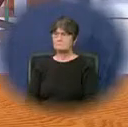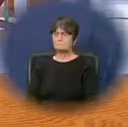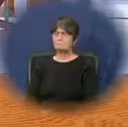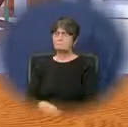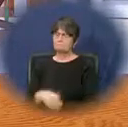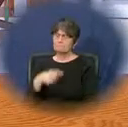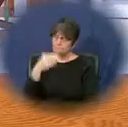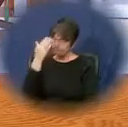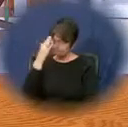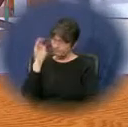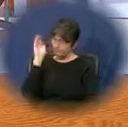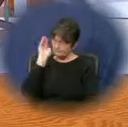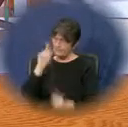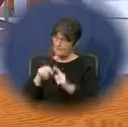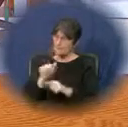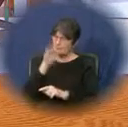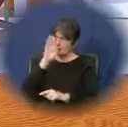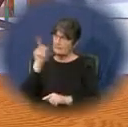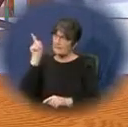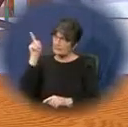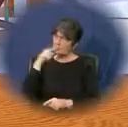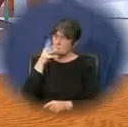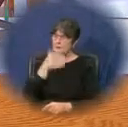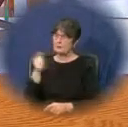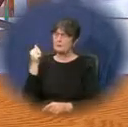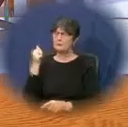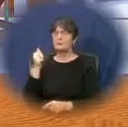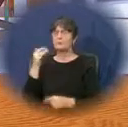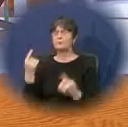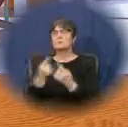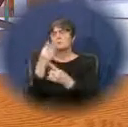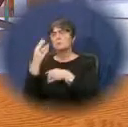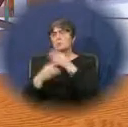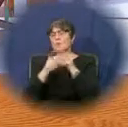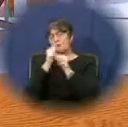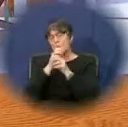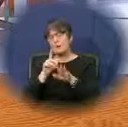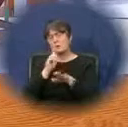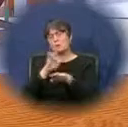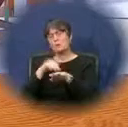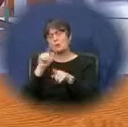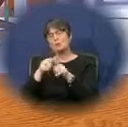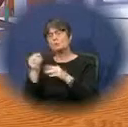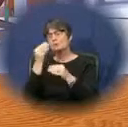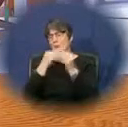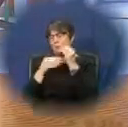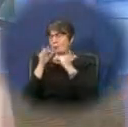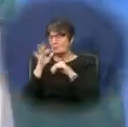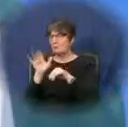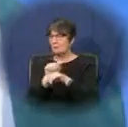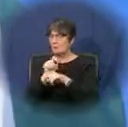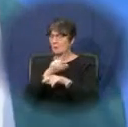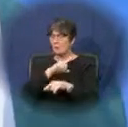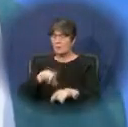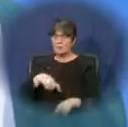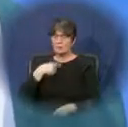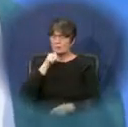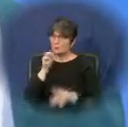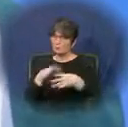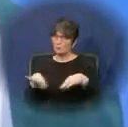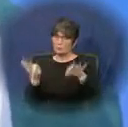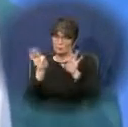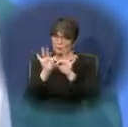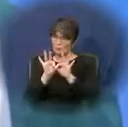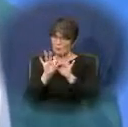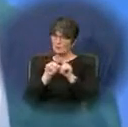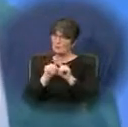Behold the Lamb of God, behold him who takes away the sins of the world. Blessed are those called to the supper of the Lamb. Lord, I am not